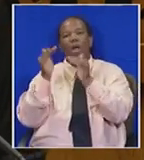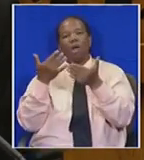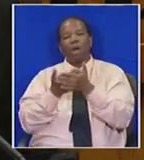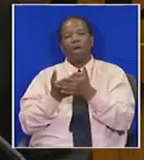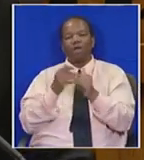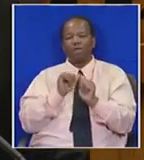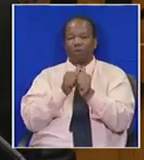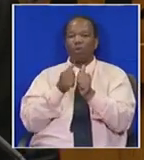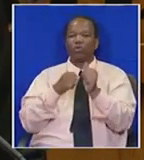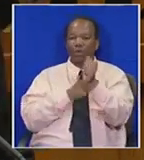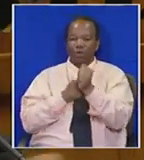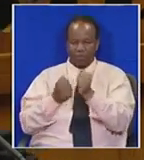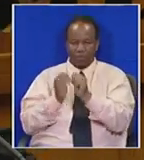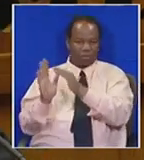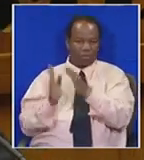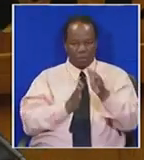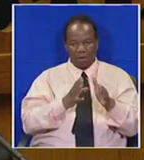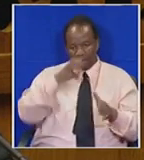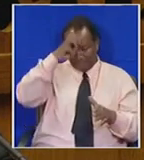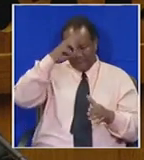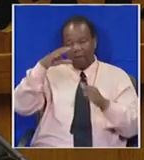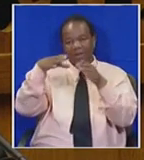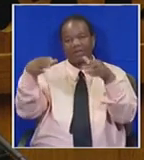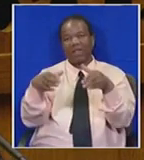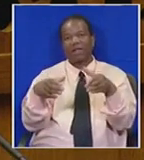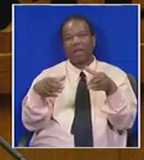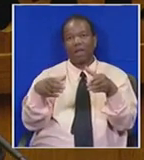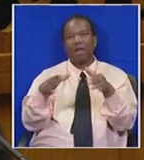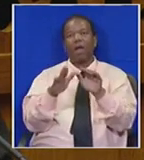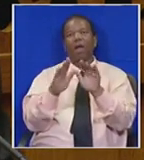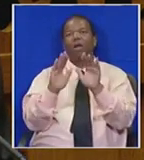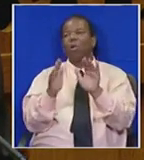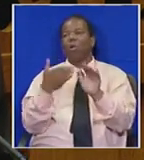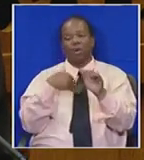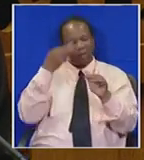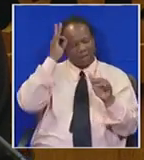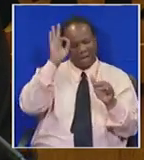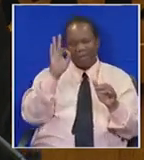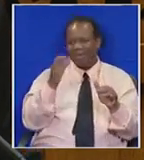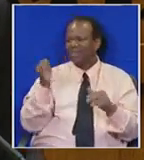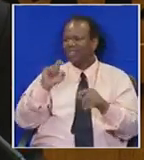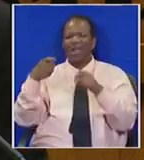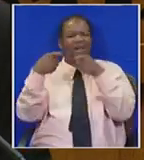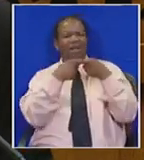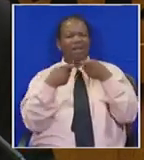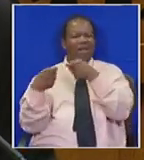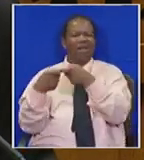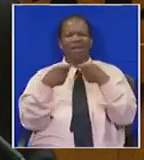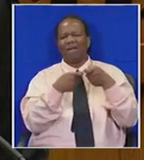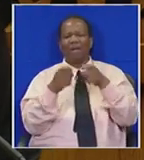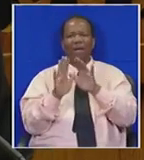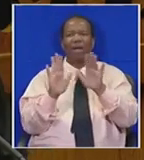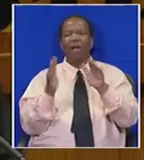reforms. In the mining sector, we will move away from the standoff between government and the industry and forge a